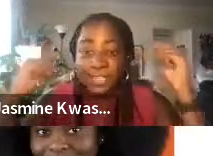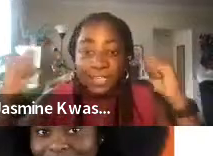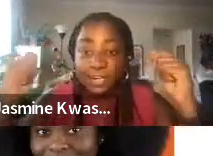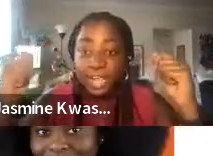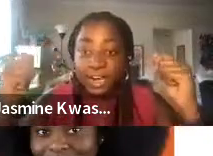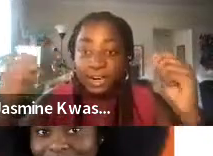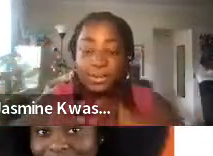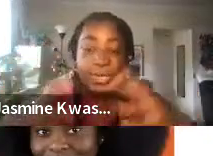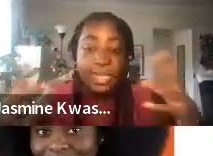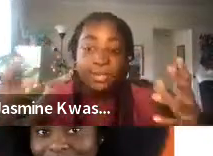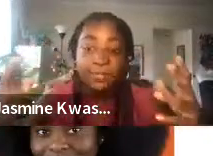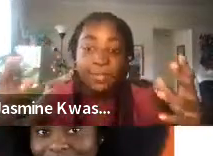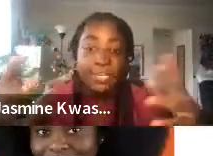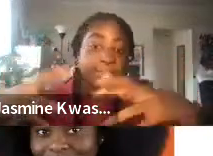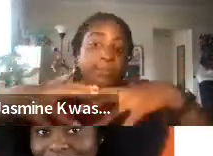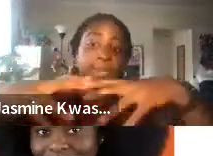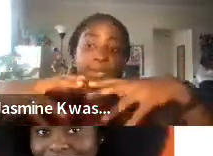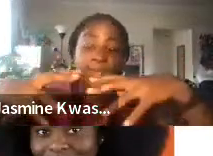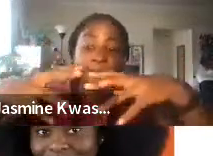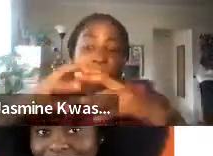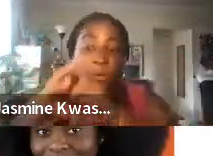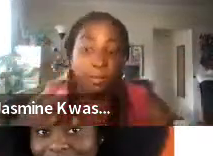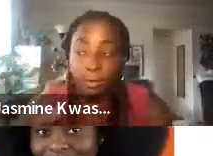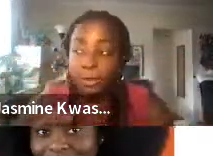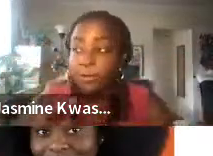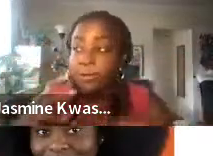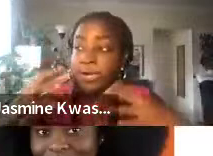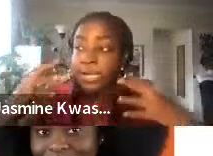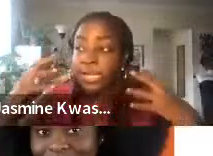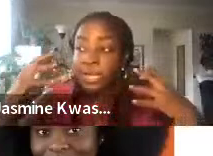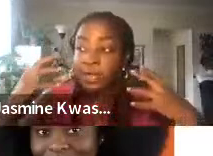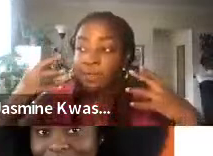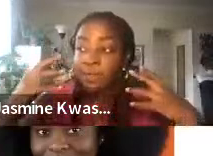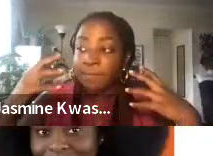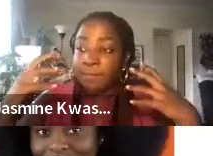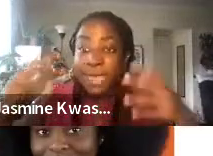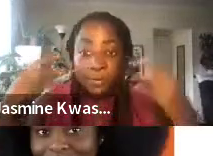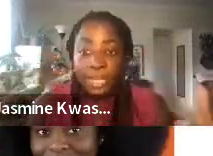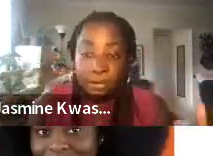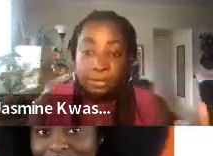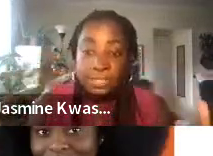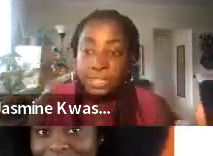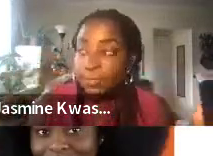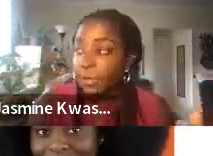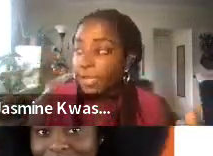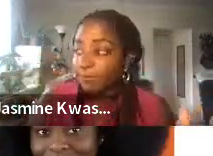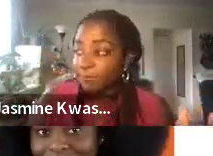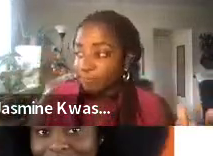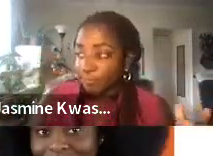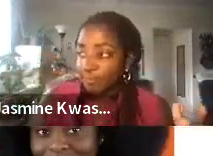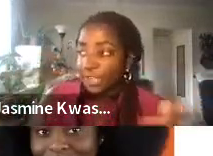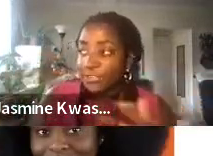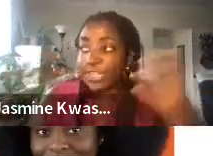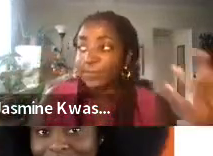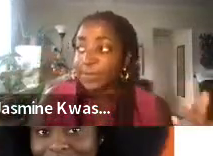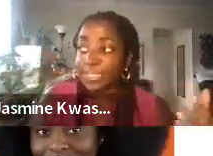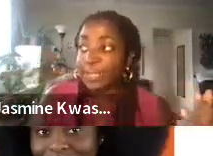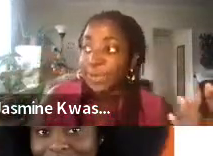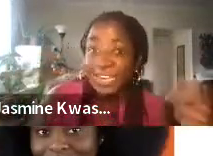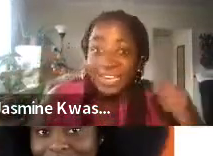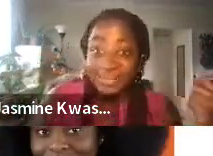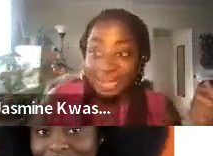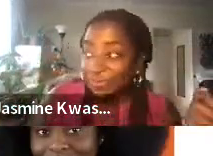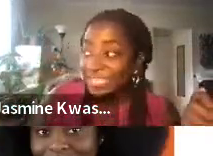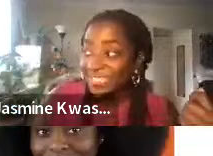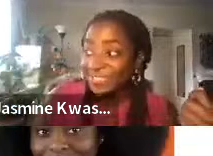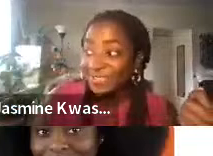types of things in your hair, you can't fit into a fMRI bore or metal can't go into the MRI. So like if you have a Slade